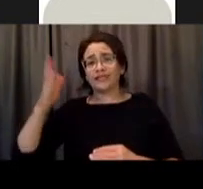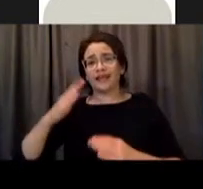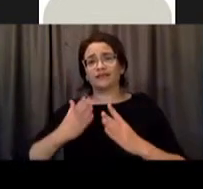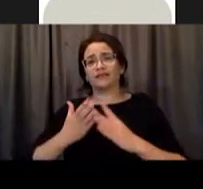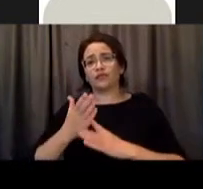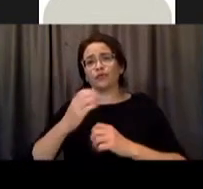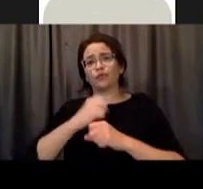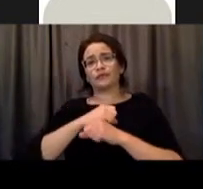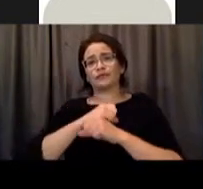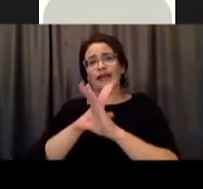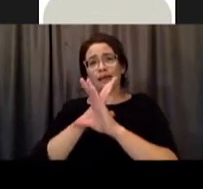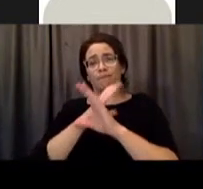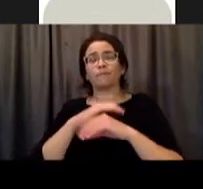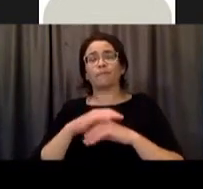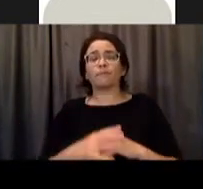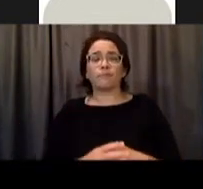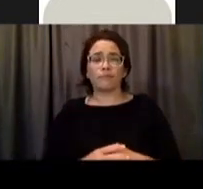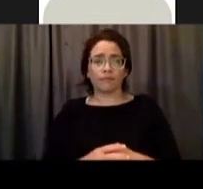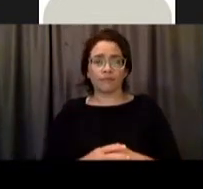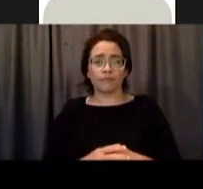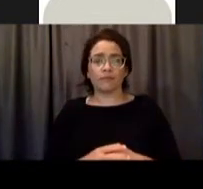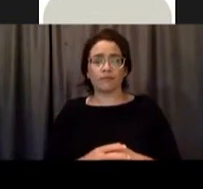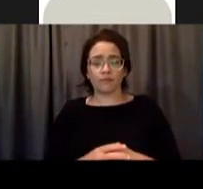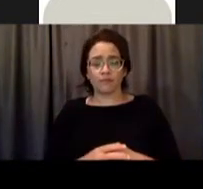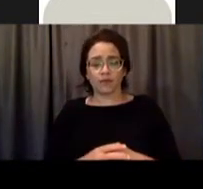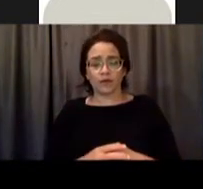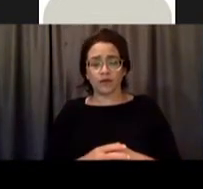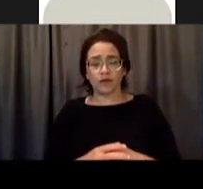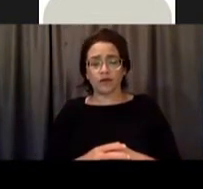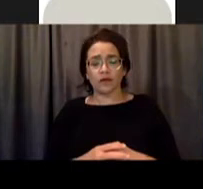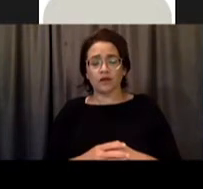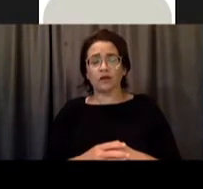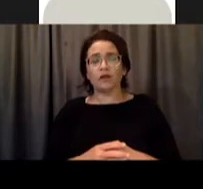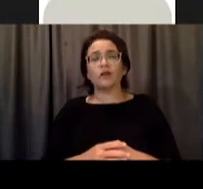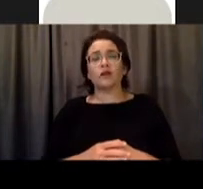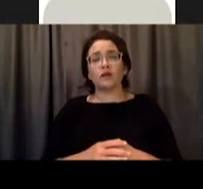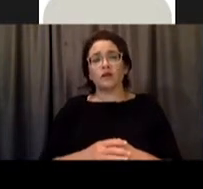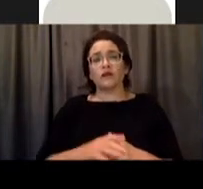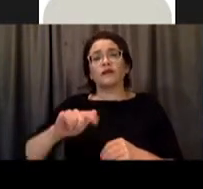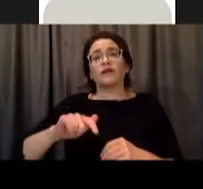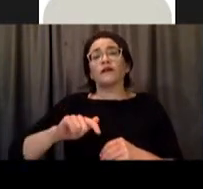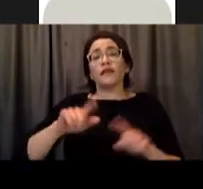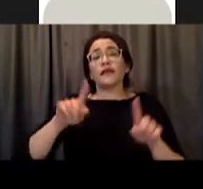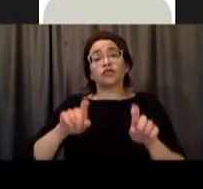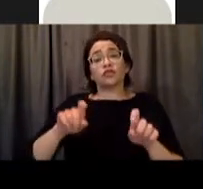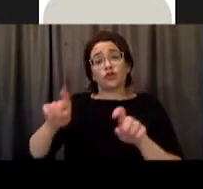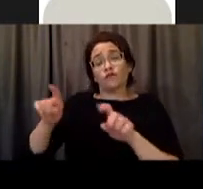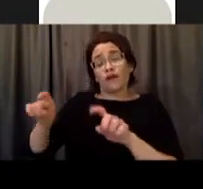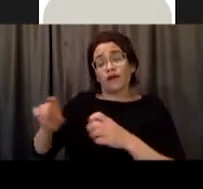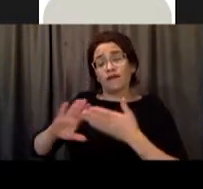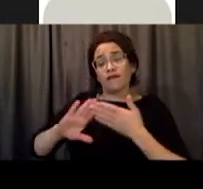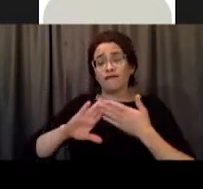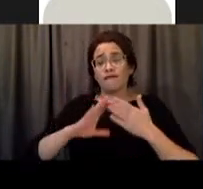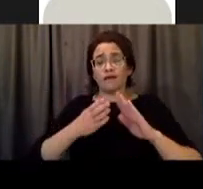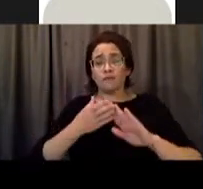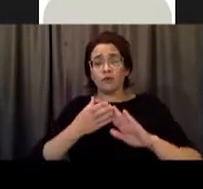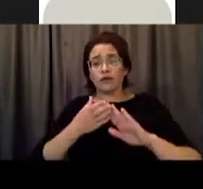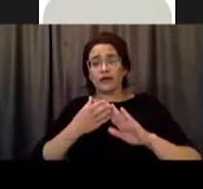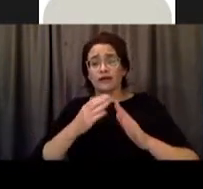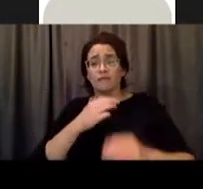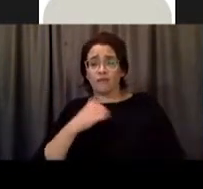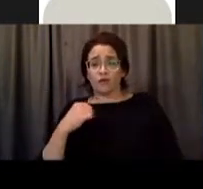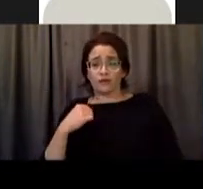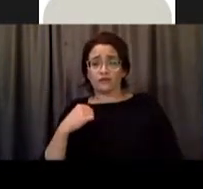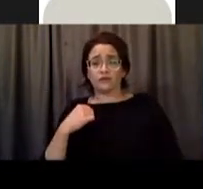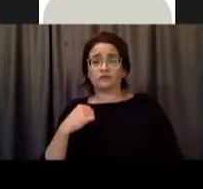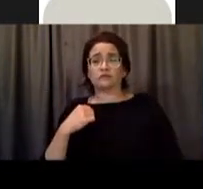Commemoration Committee surveyed the Ukrainian community to identify families of Holodomor victims and survivors. And then